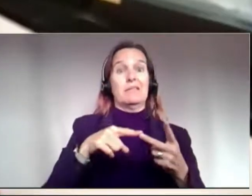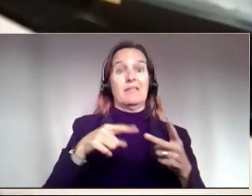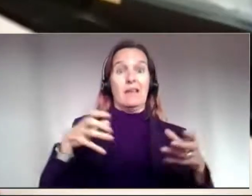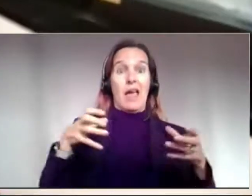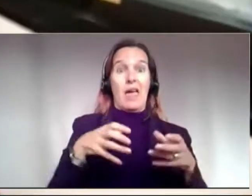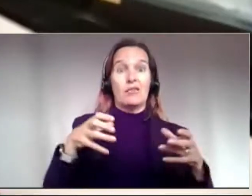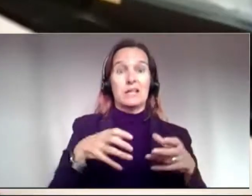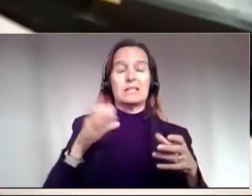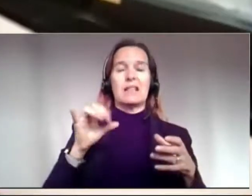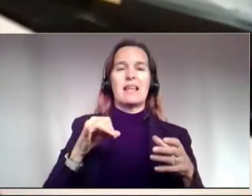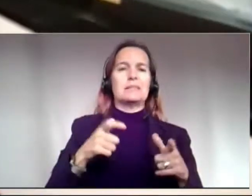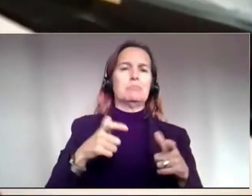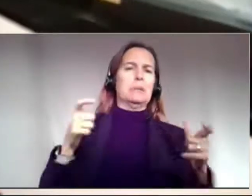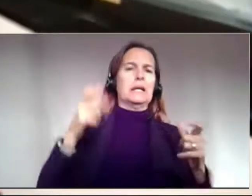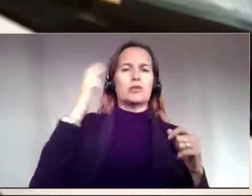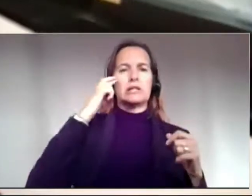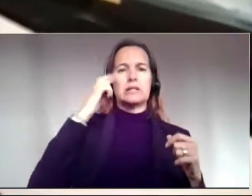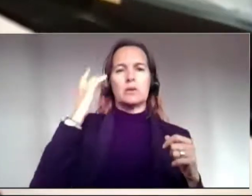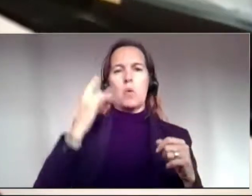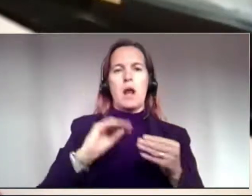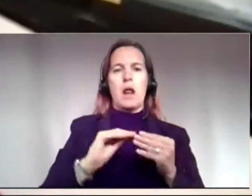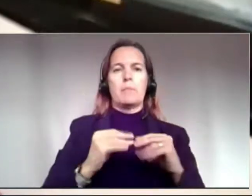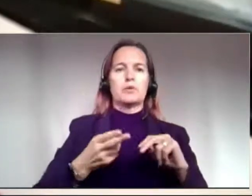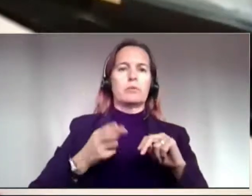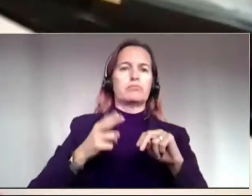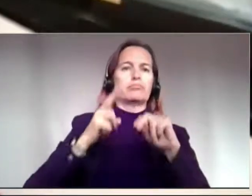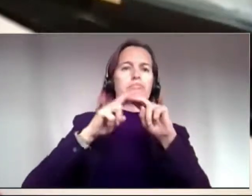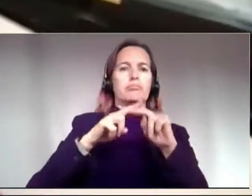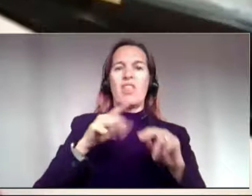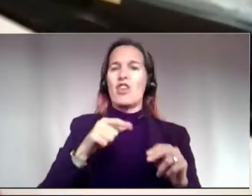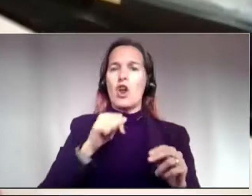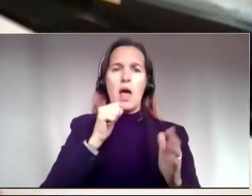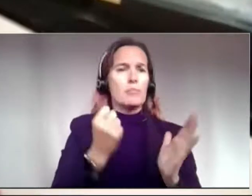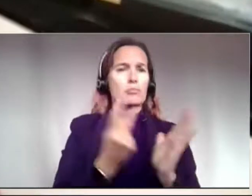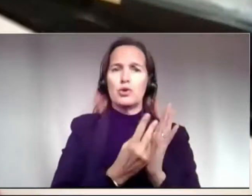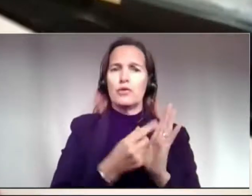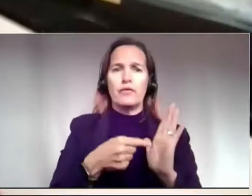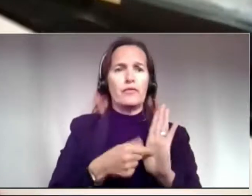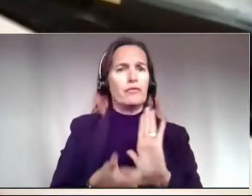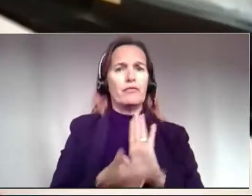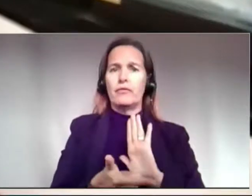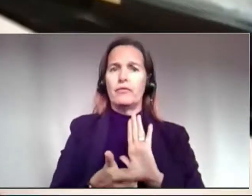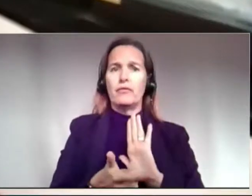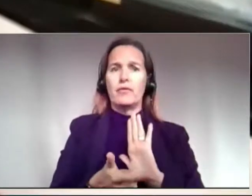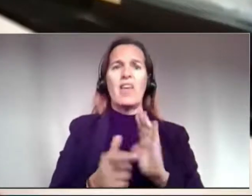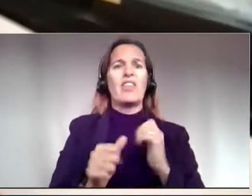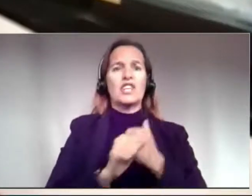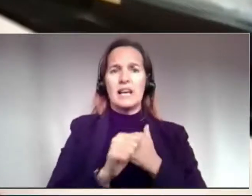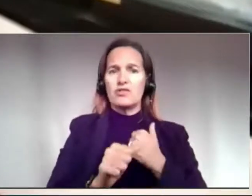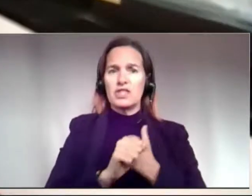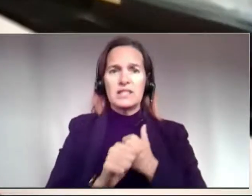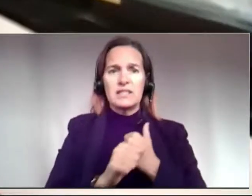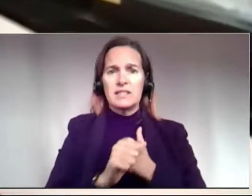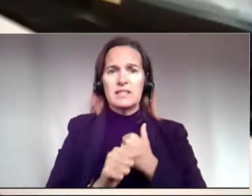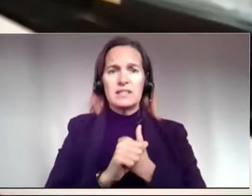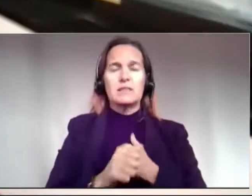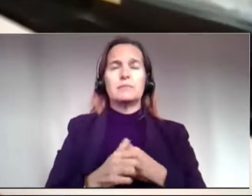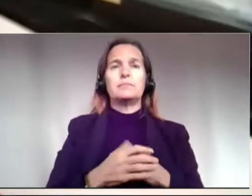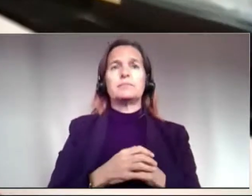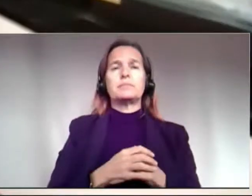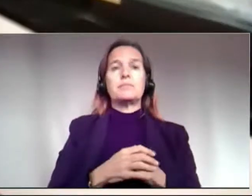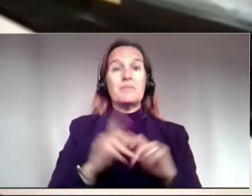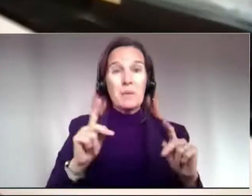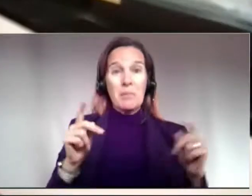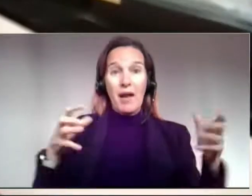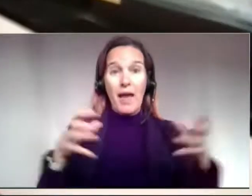and they are unauthorized. They are dangerous. It's not only that there are people gathering, but they're not